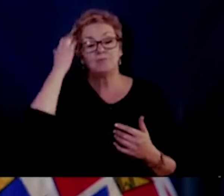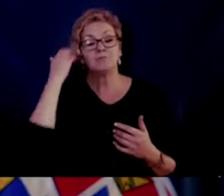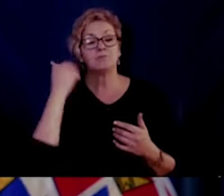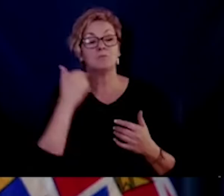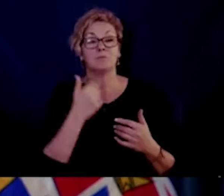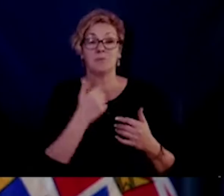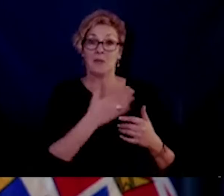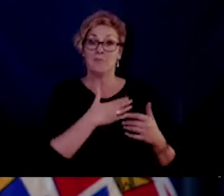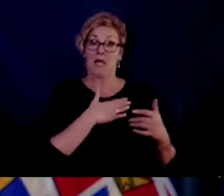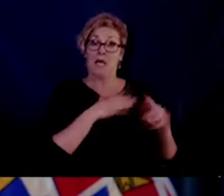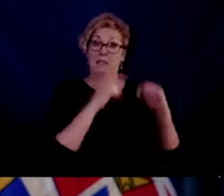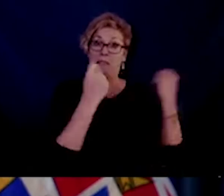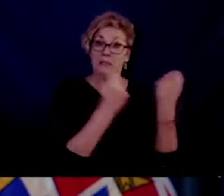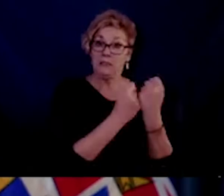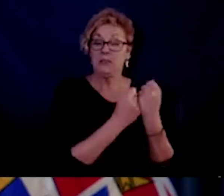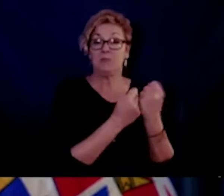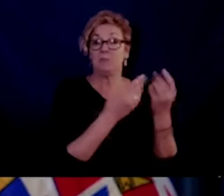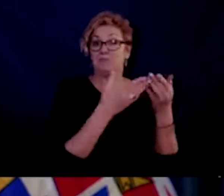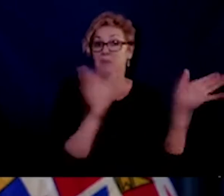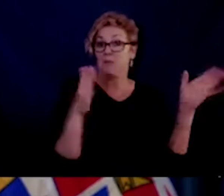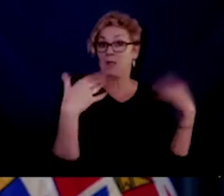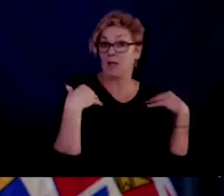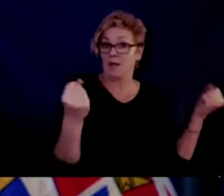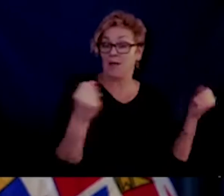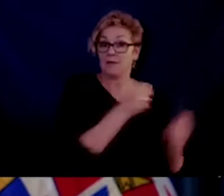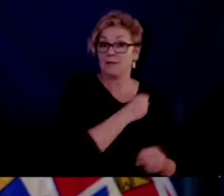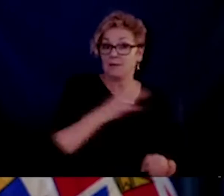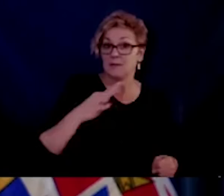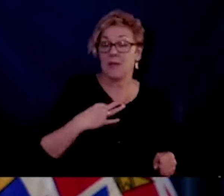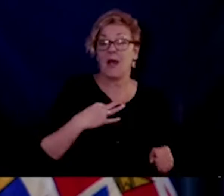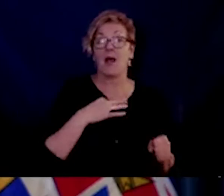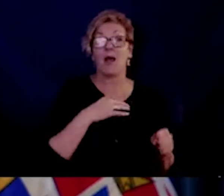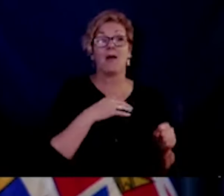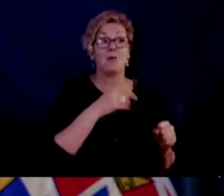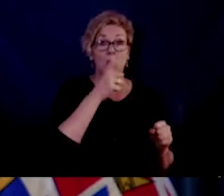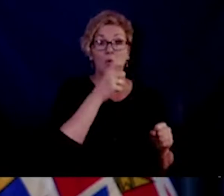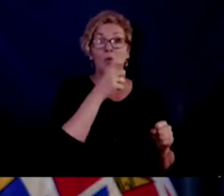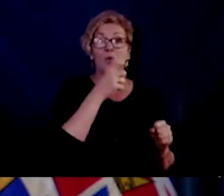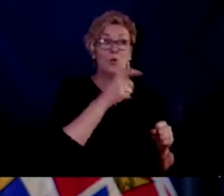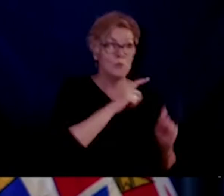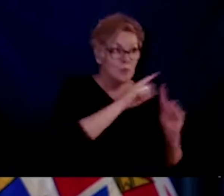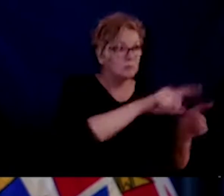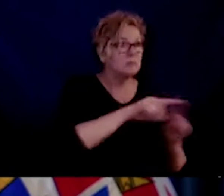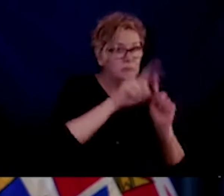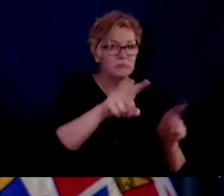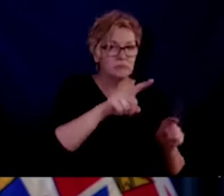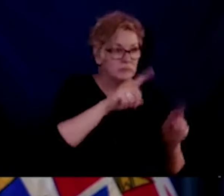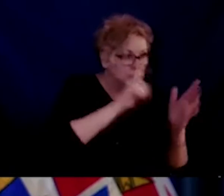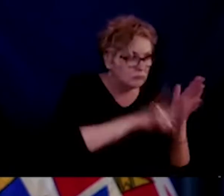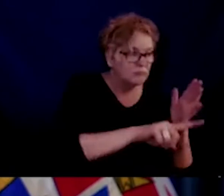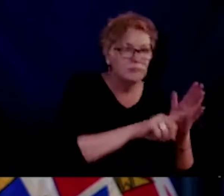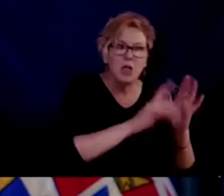ground who are doing the contact tracing. And as I've said all along, we still 80 to 90% of our cases